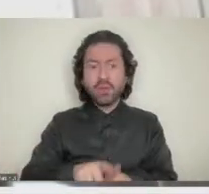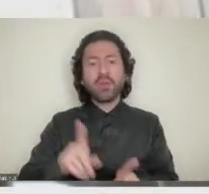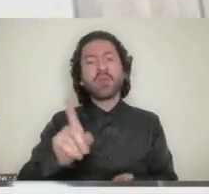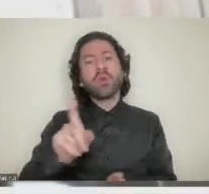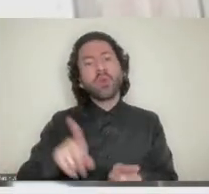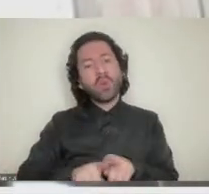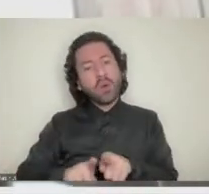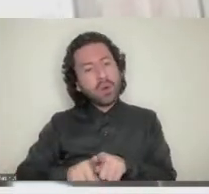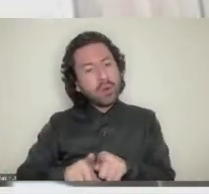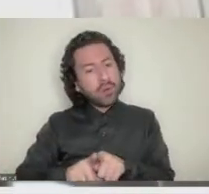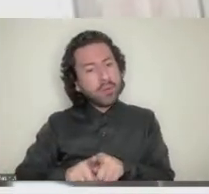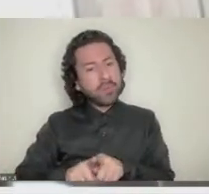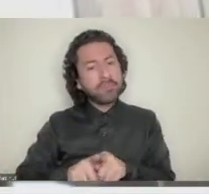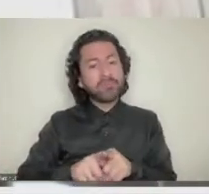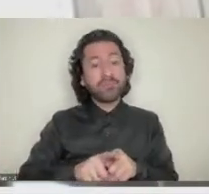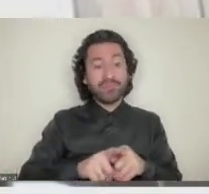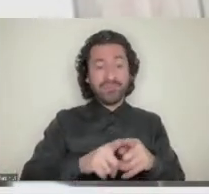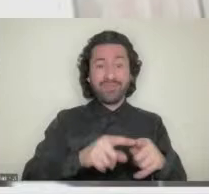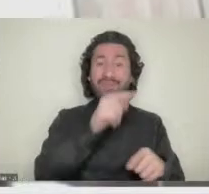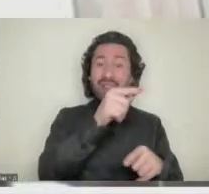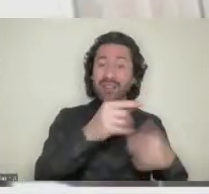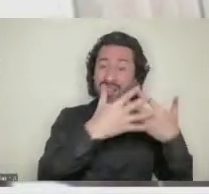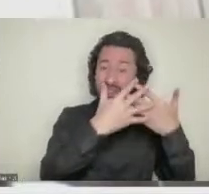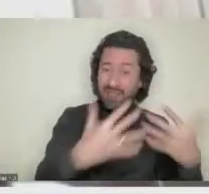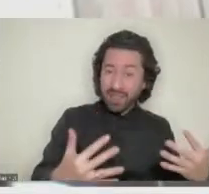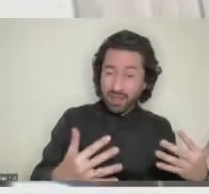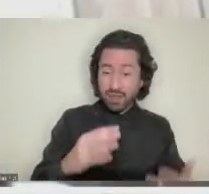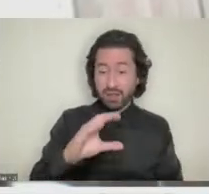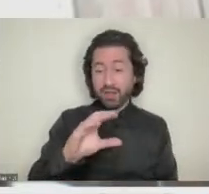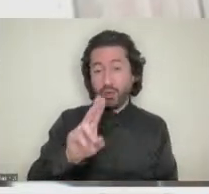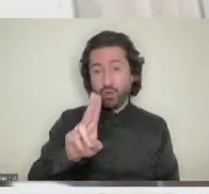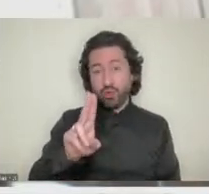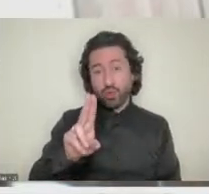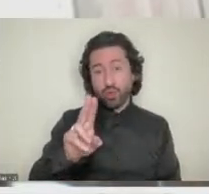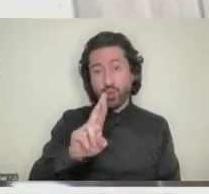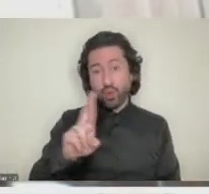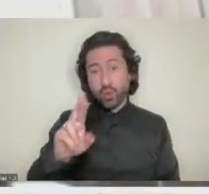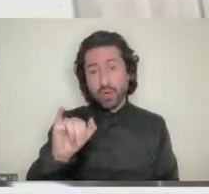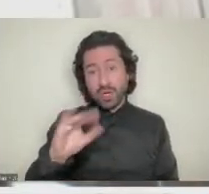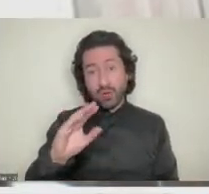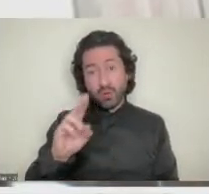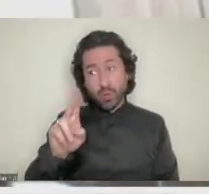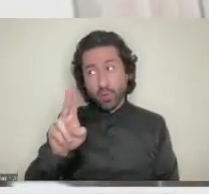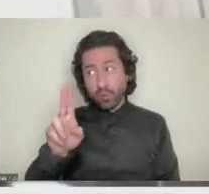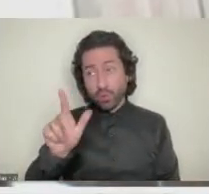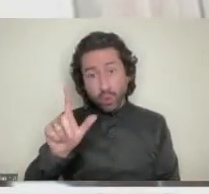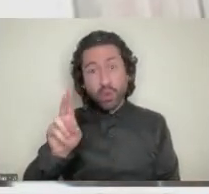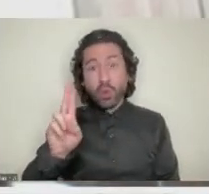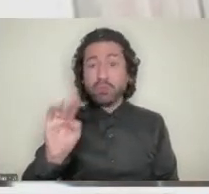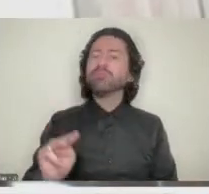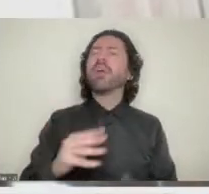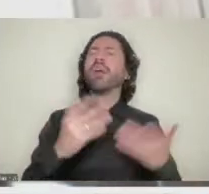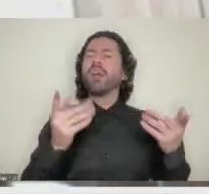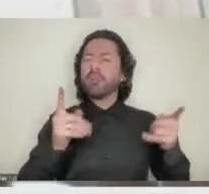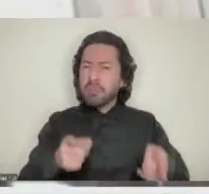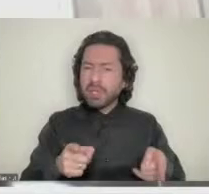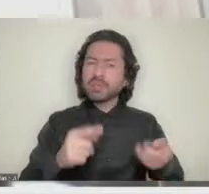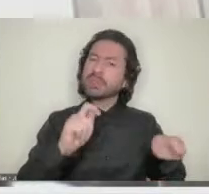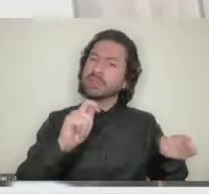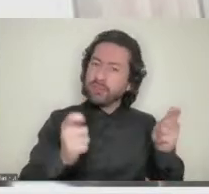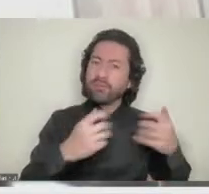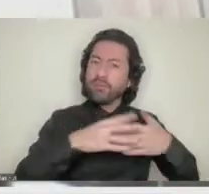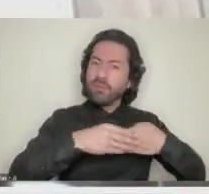to make the mistake to dictate curriculum. that has to